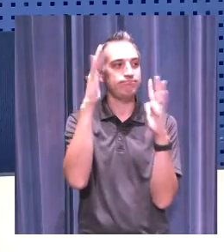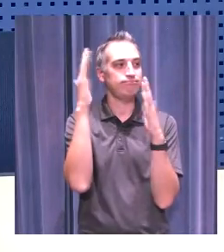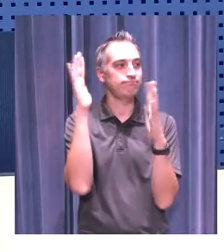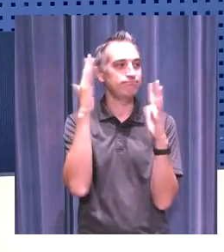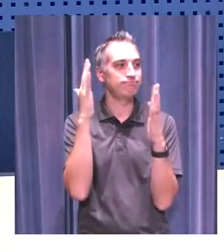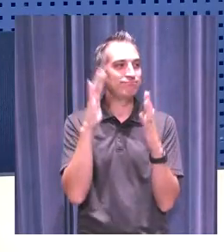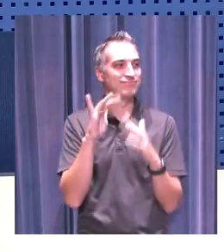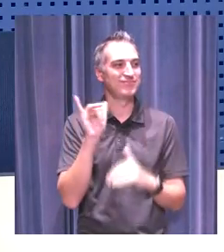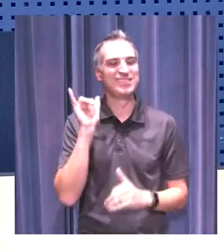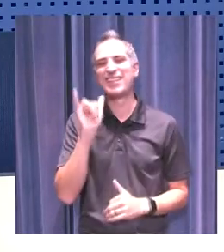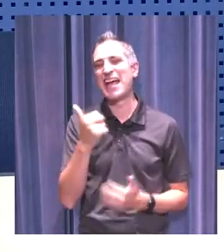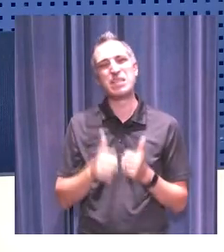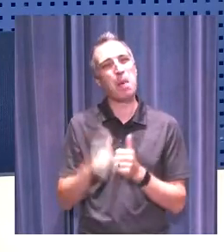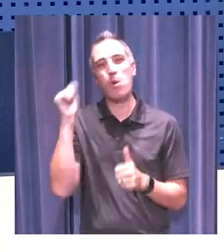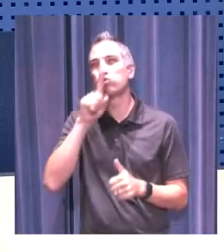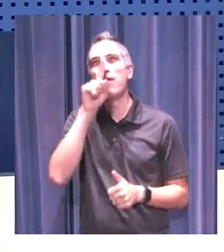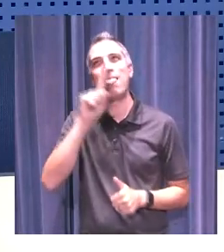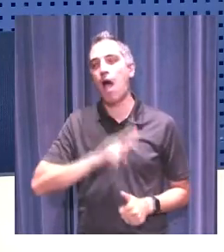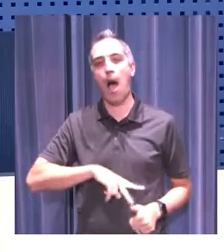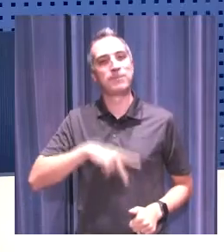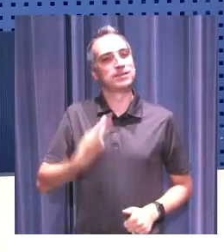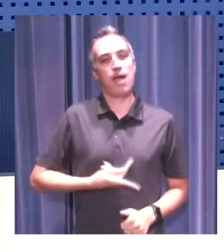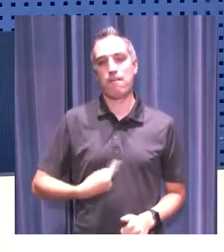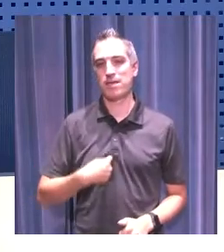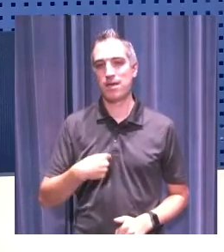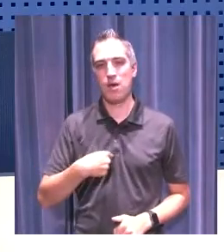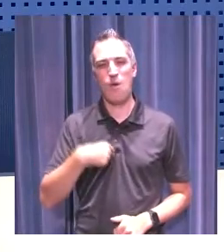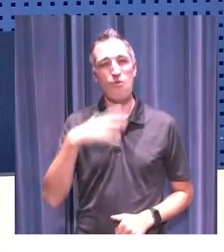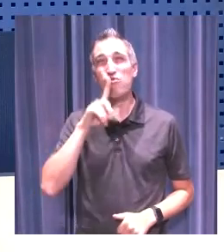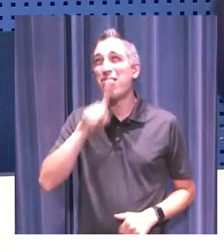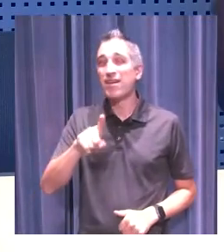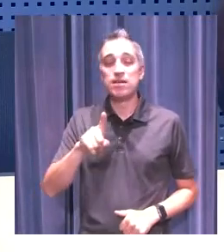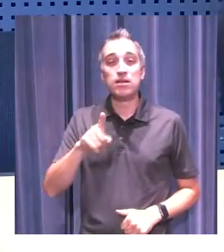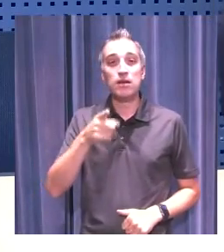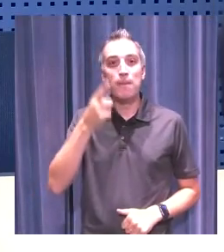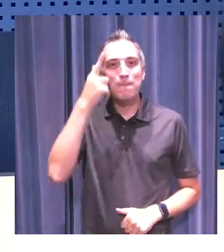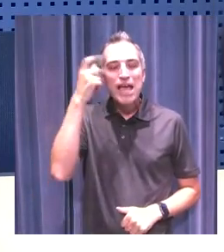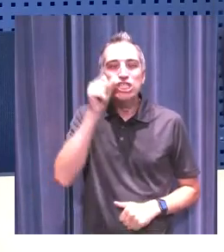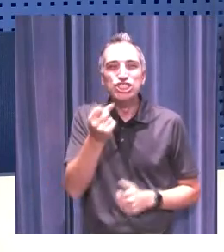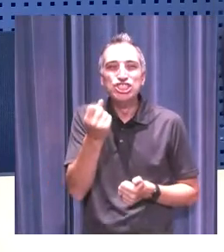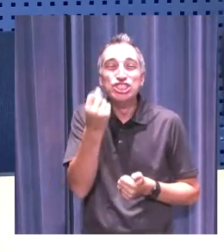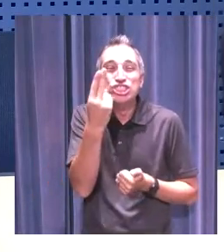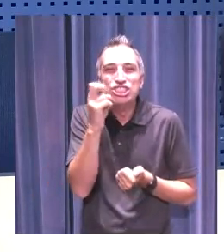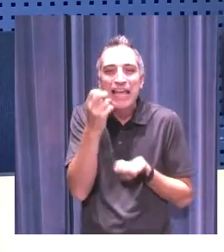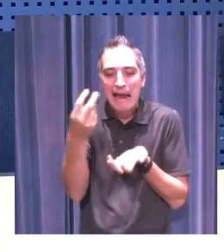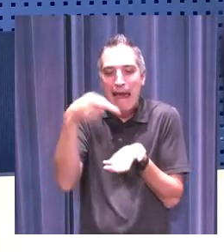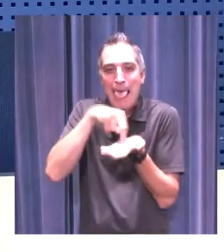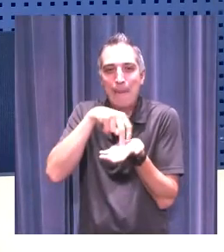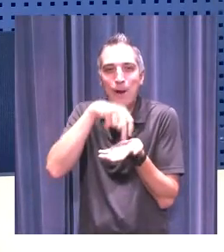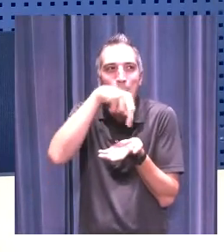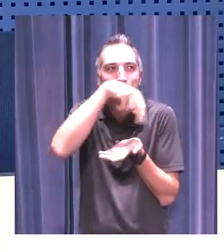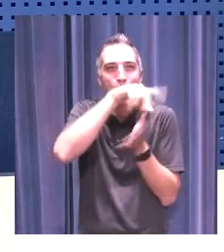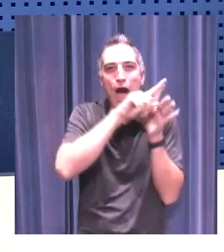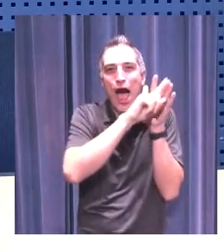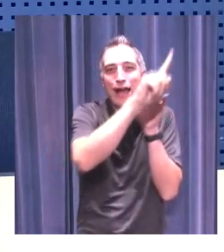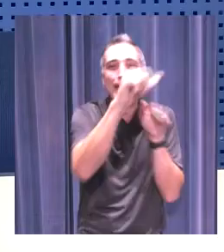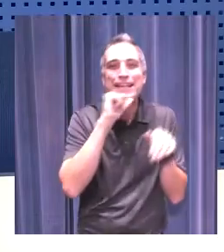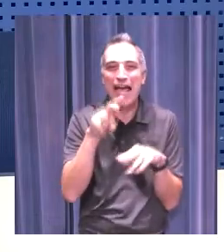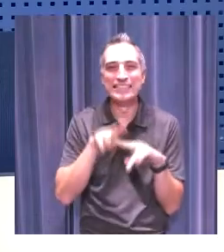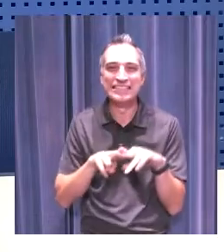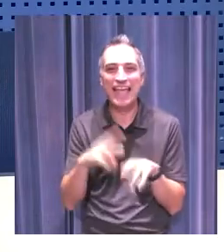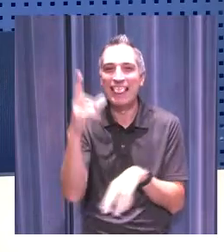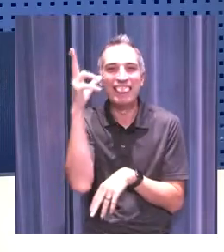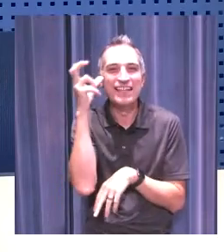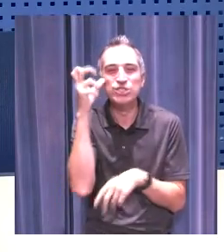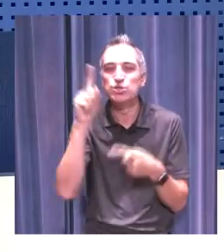That's the most upsetting thing out of all of this, because she got up and walked away without even listening to the